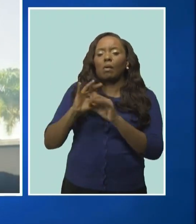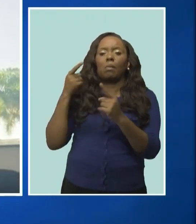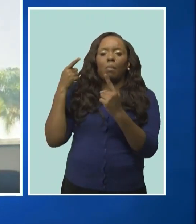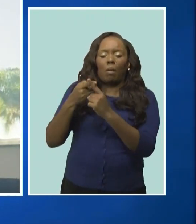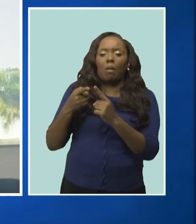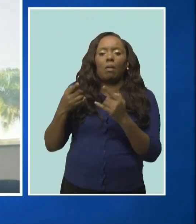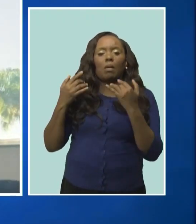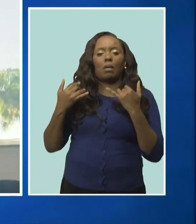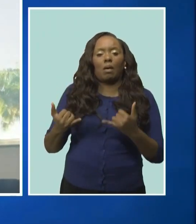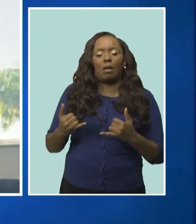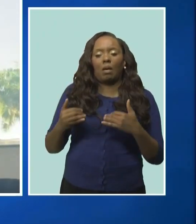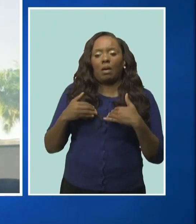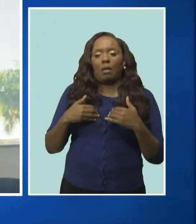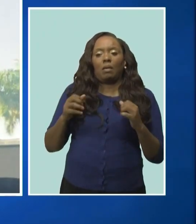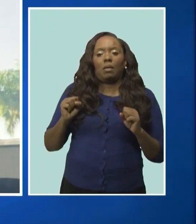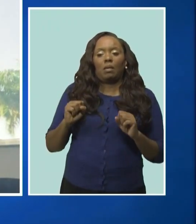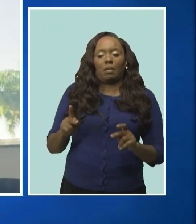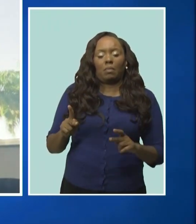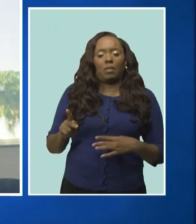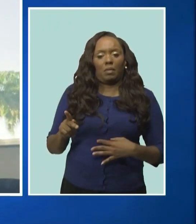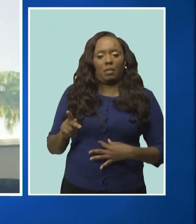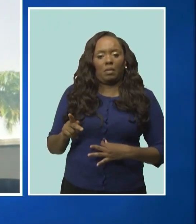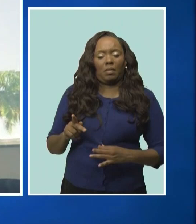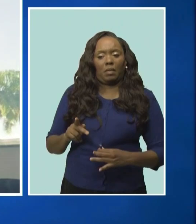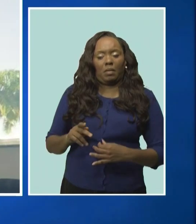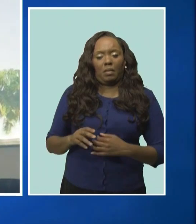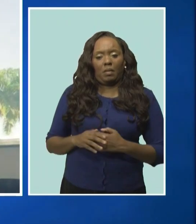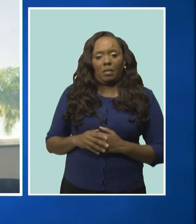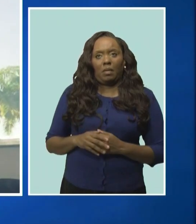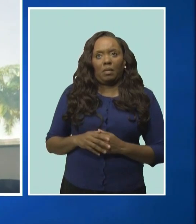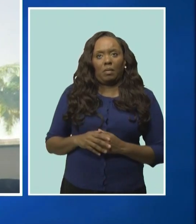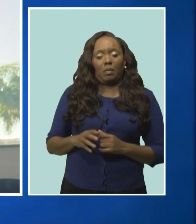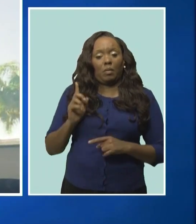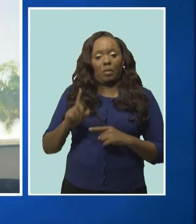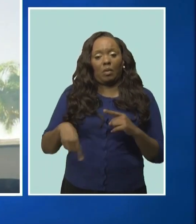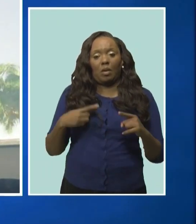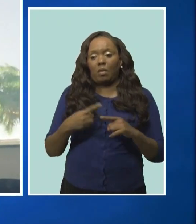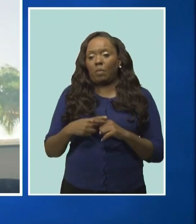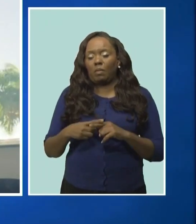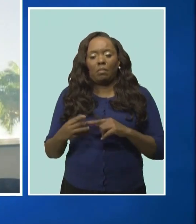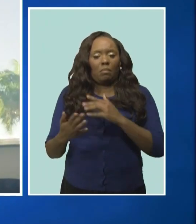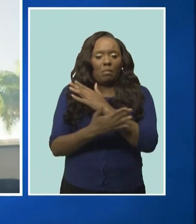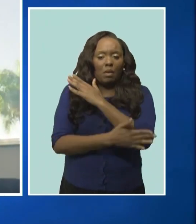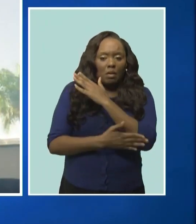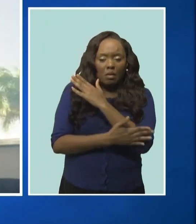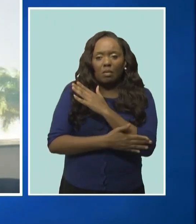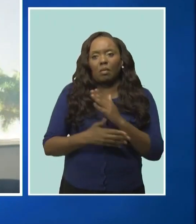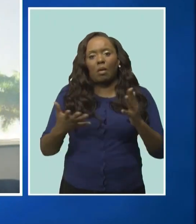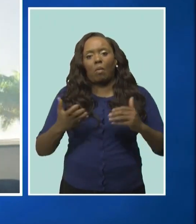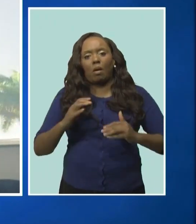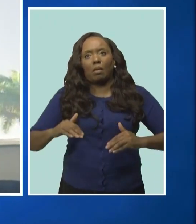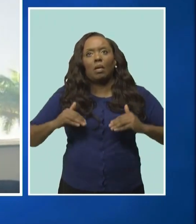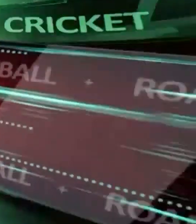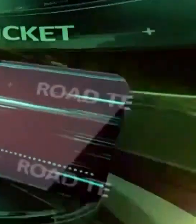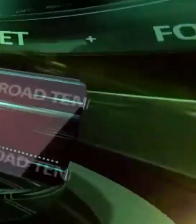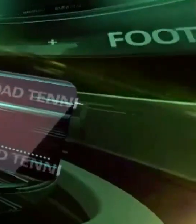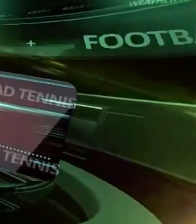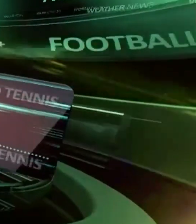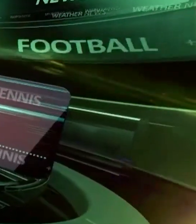an opportunity where nations are seeking to update and replace legacy infrastructure.